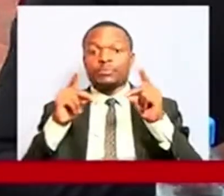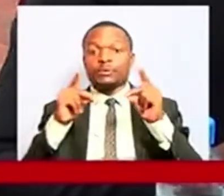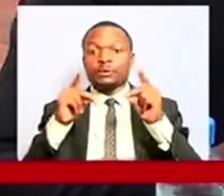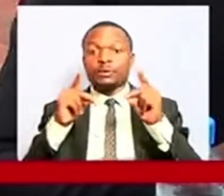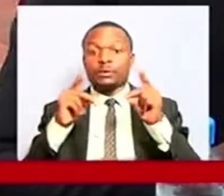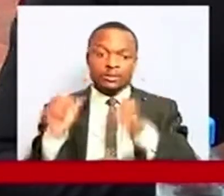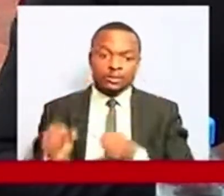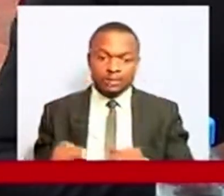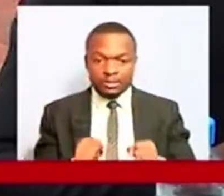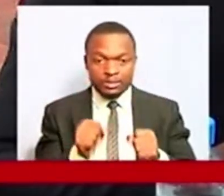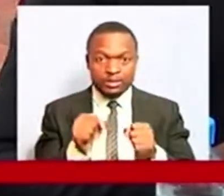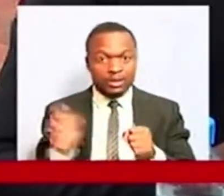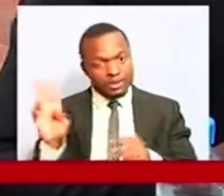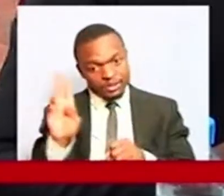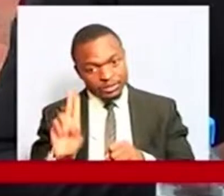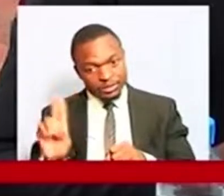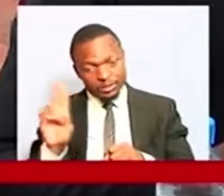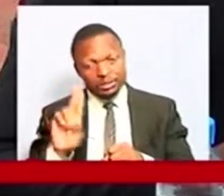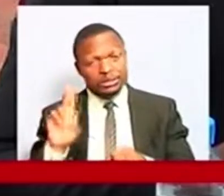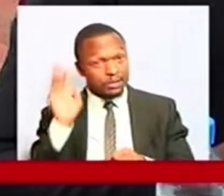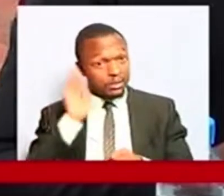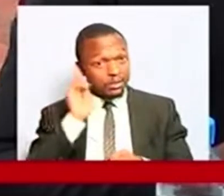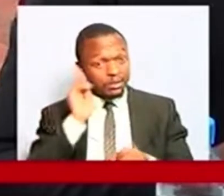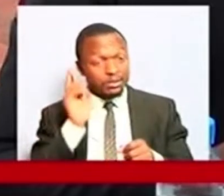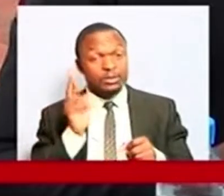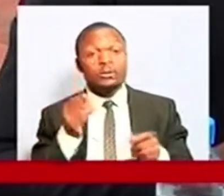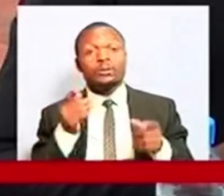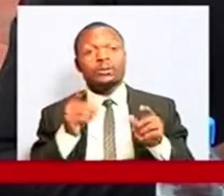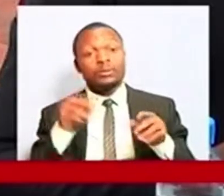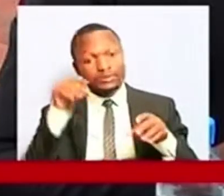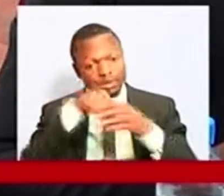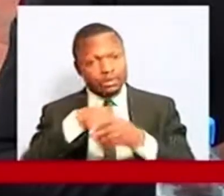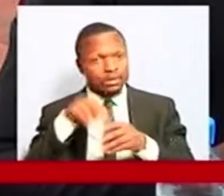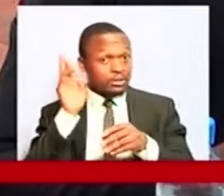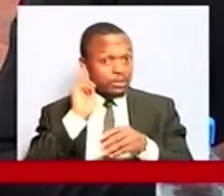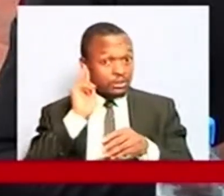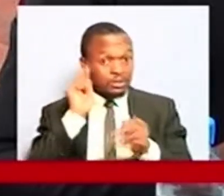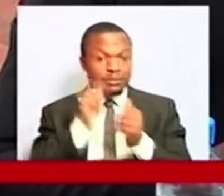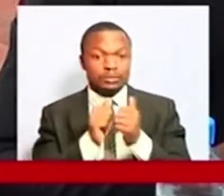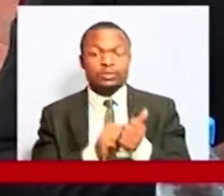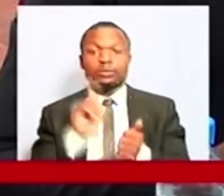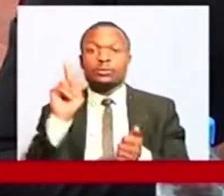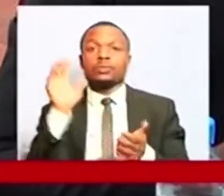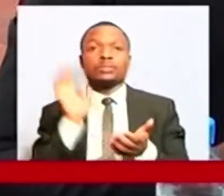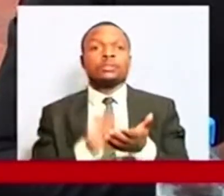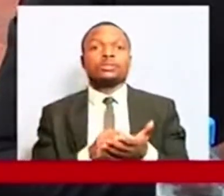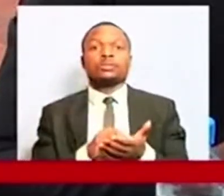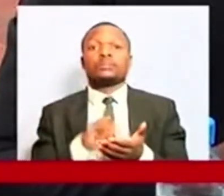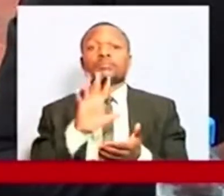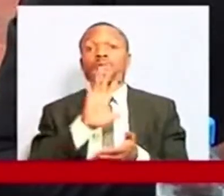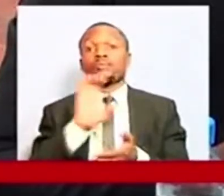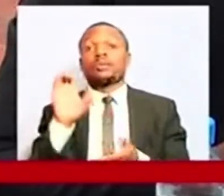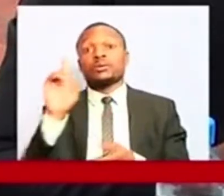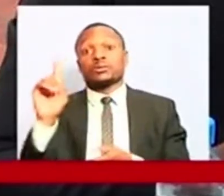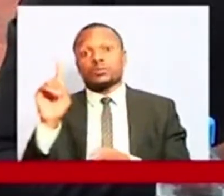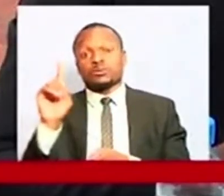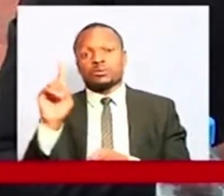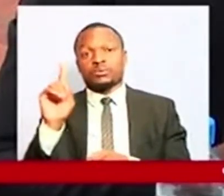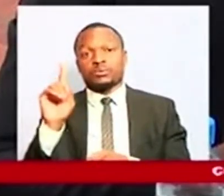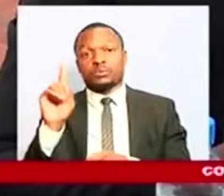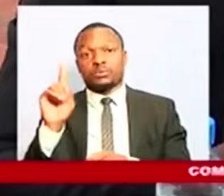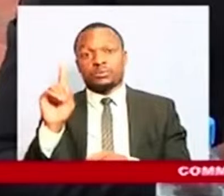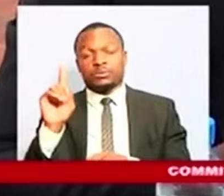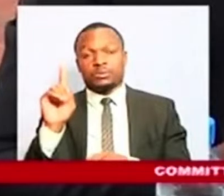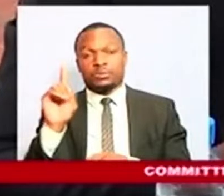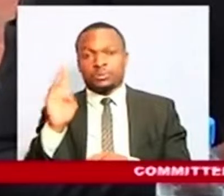well as spending on the radio. So one sitting for the radio, Honorable Chair, is about 1,500 from